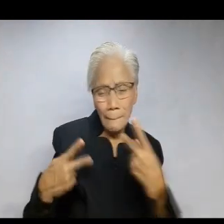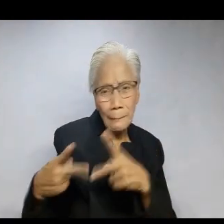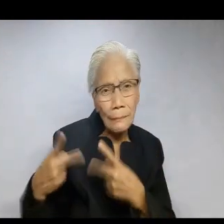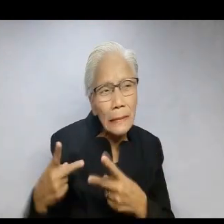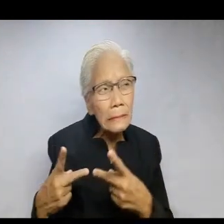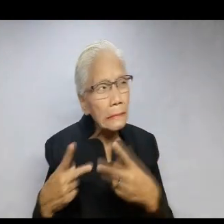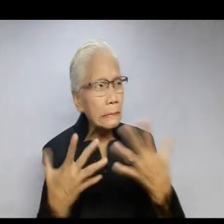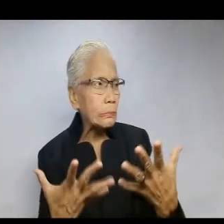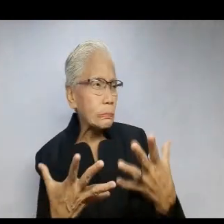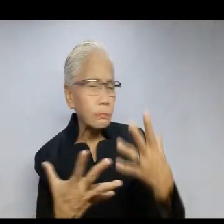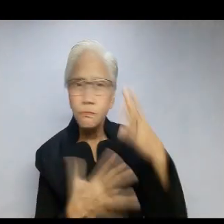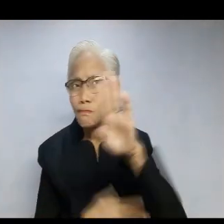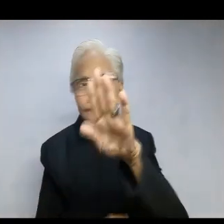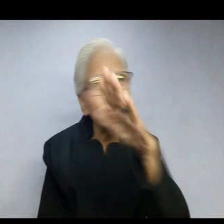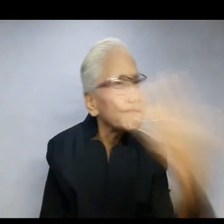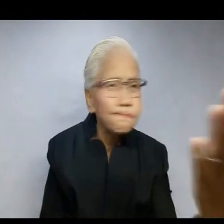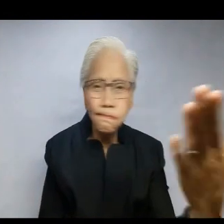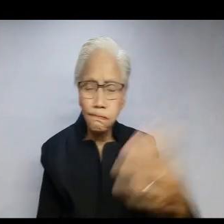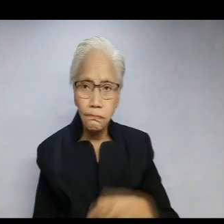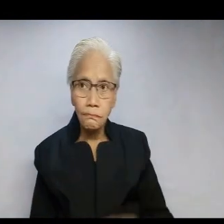of mistrusts and betrayals.